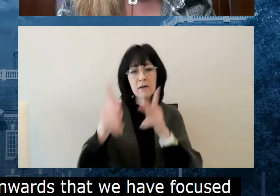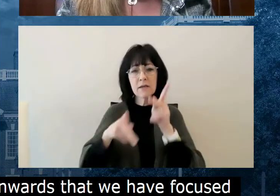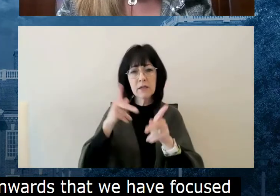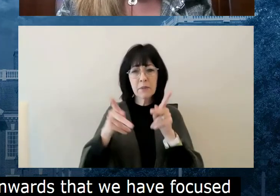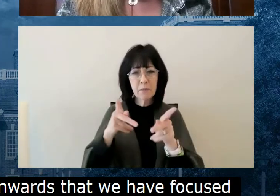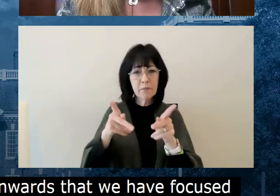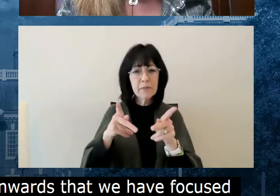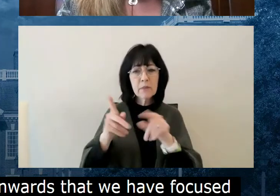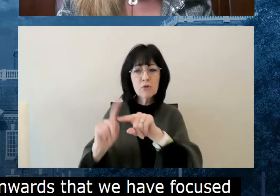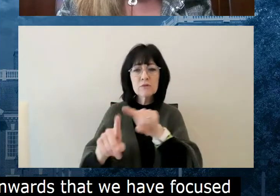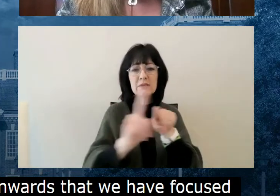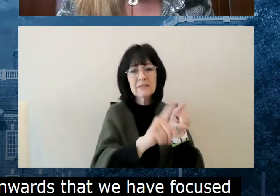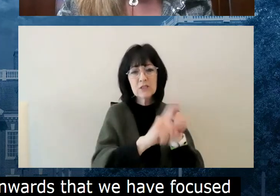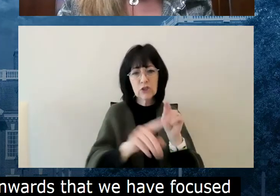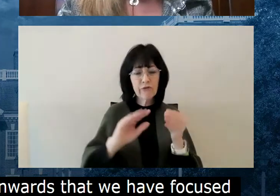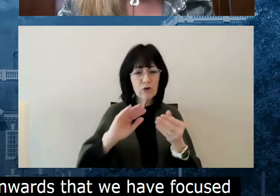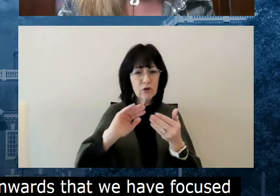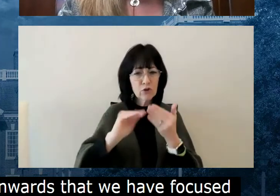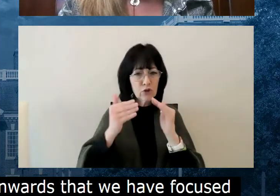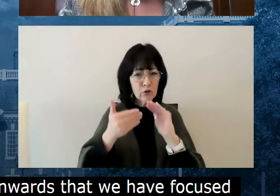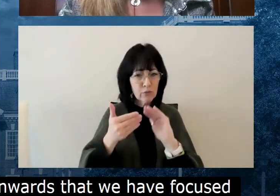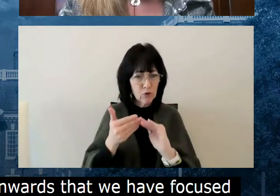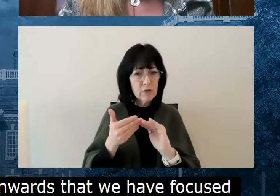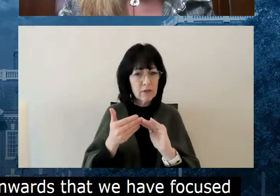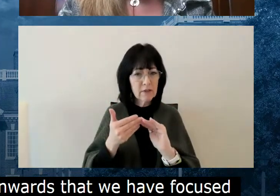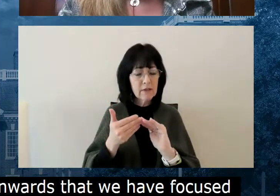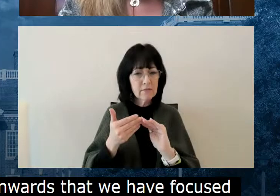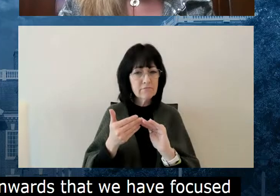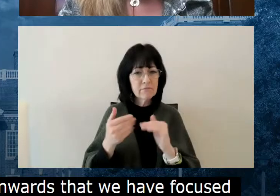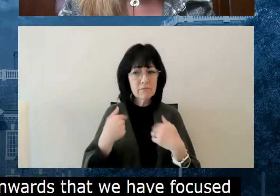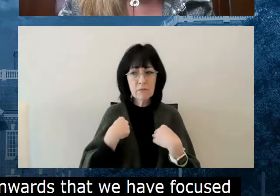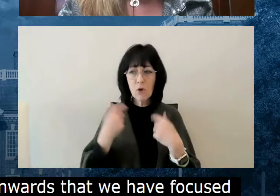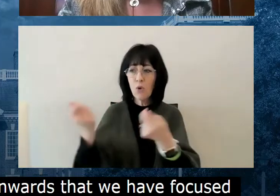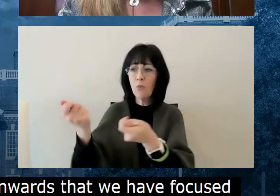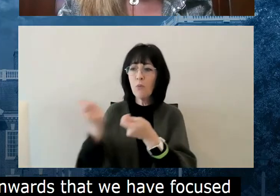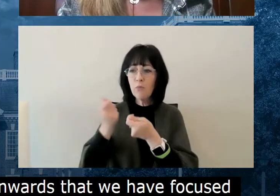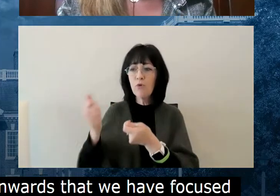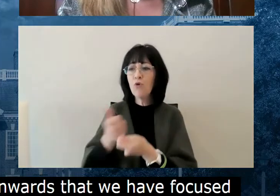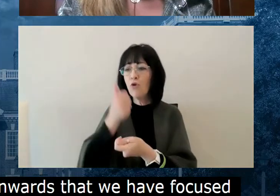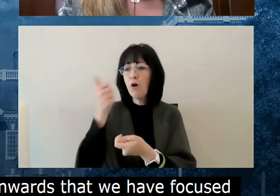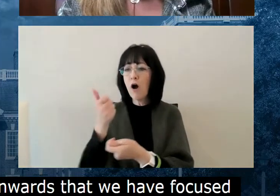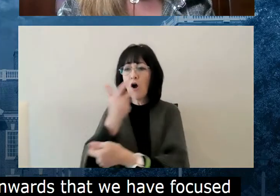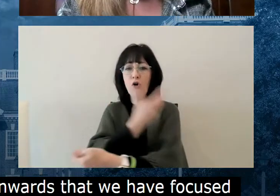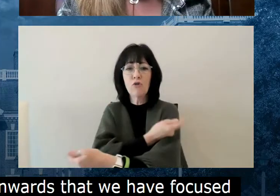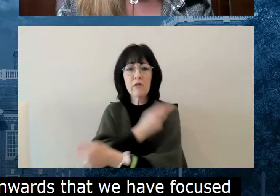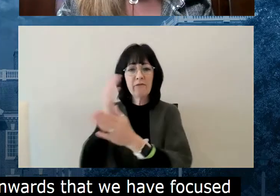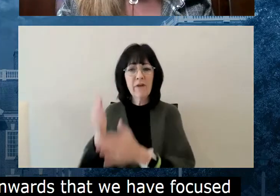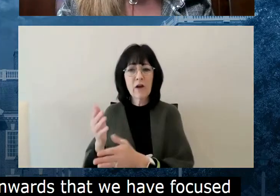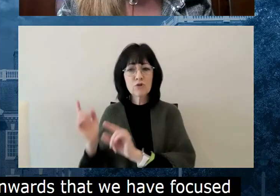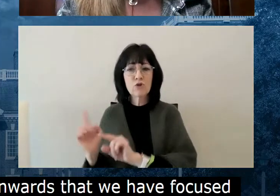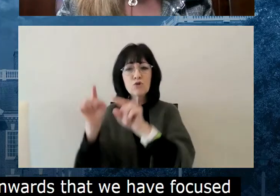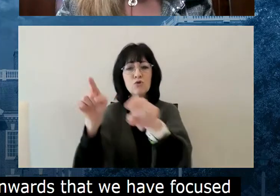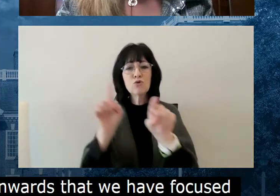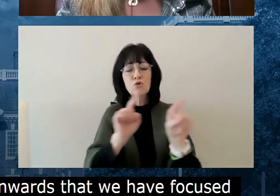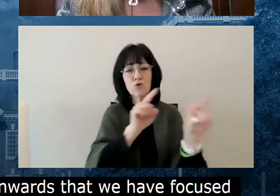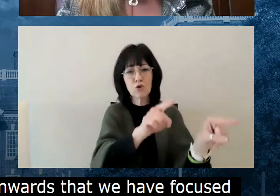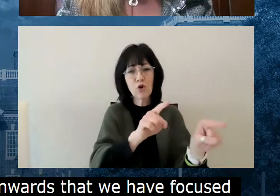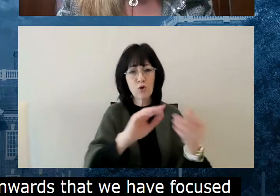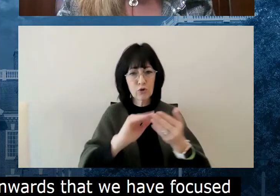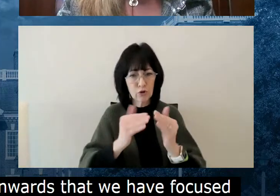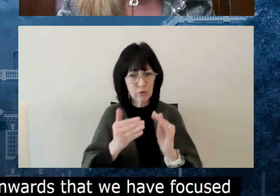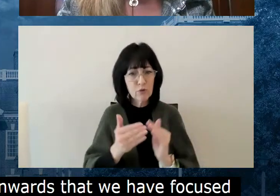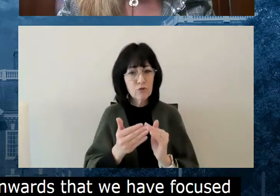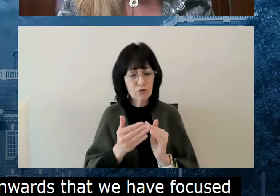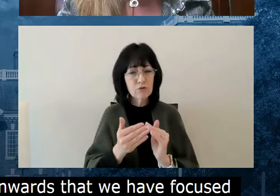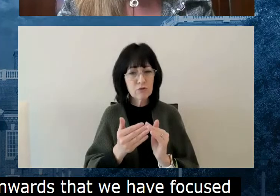encouraging and supporting many other vaccinators to focus on these populations. And a key way we've evaluated these efforts